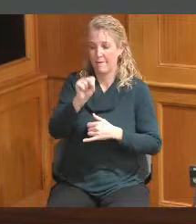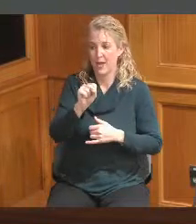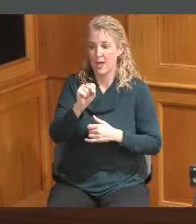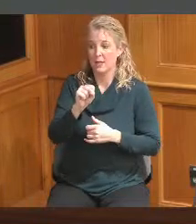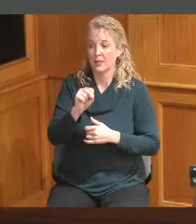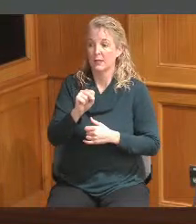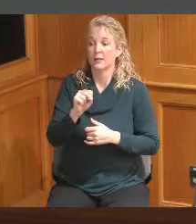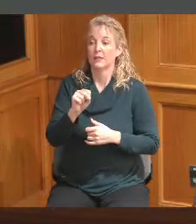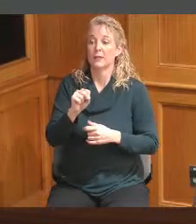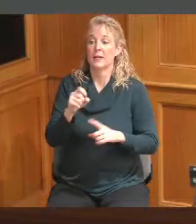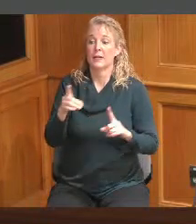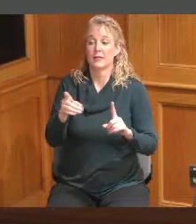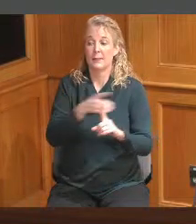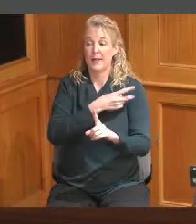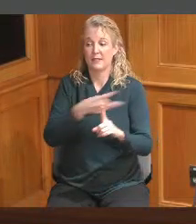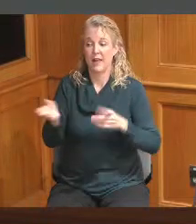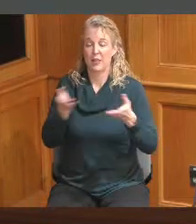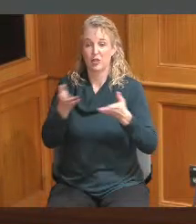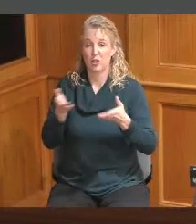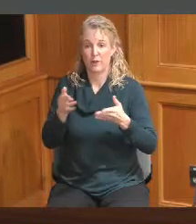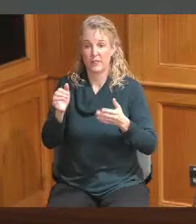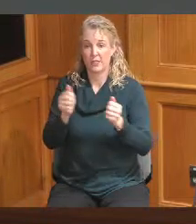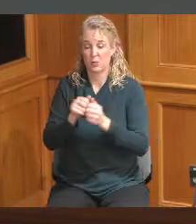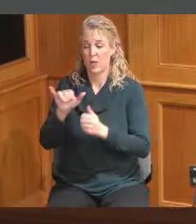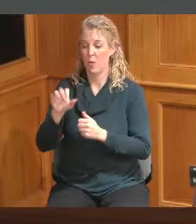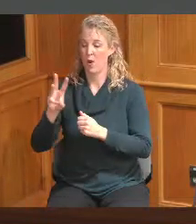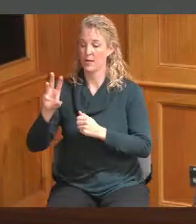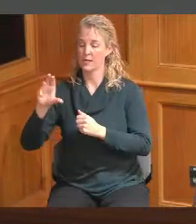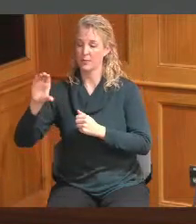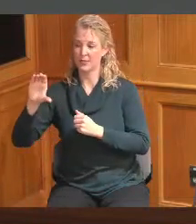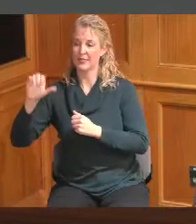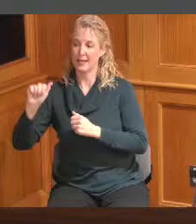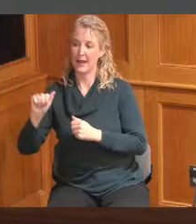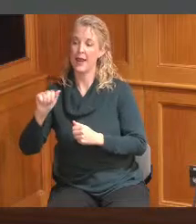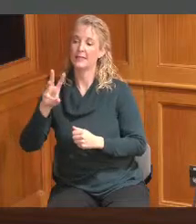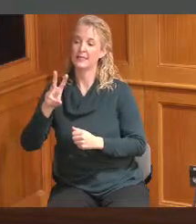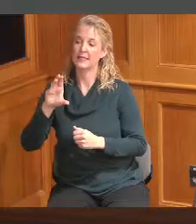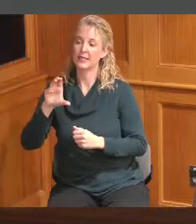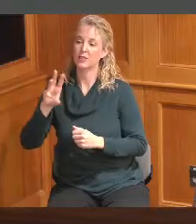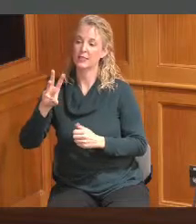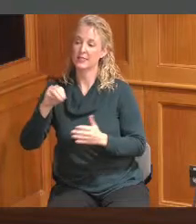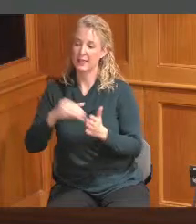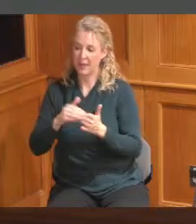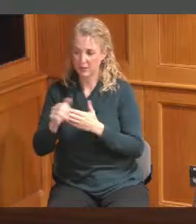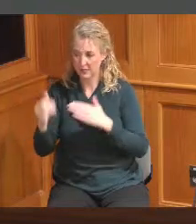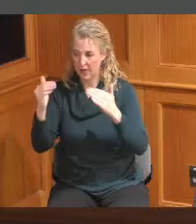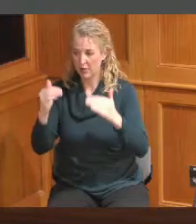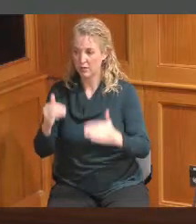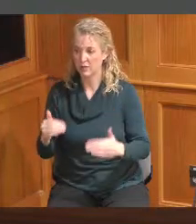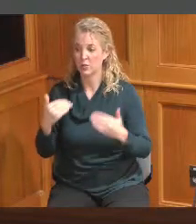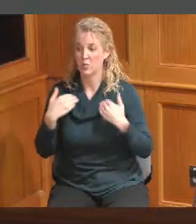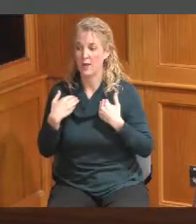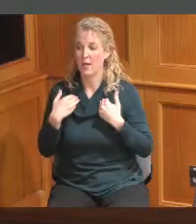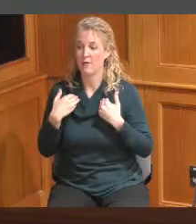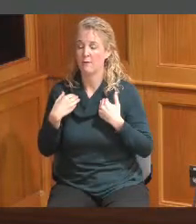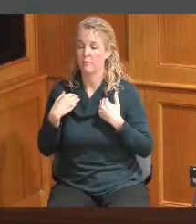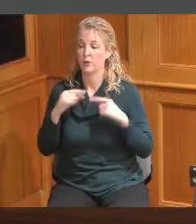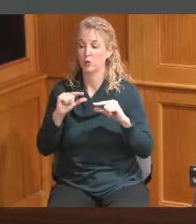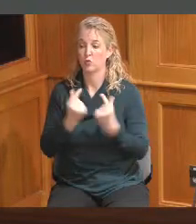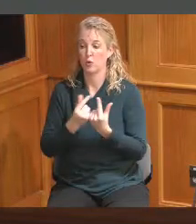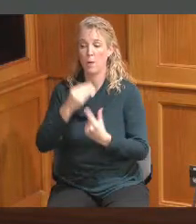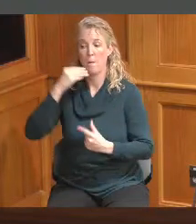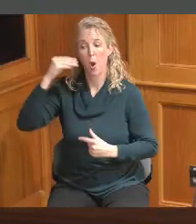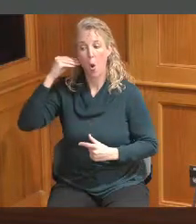have a domestic violence services agreement with the YWCA, $660,000. We have a group